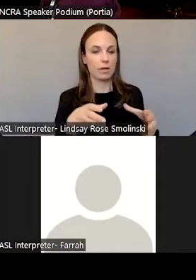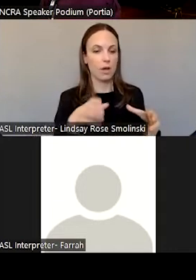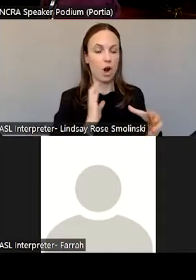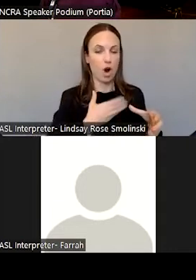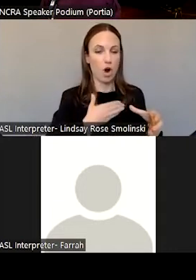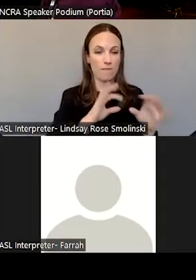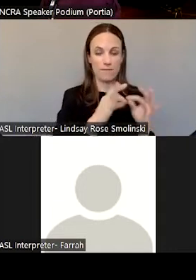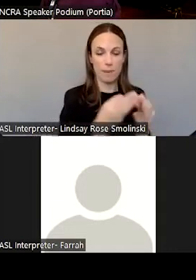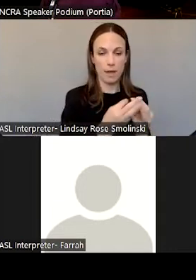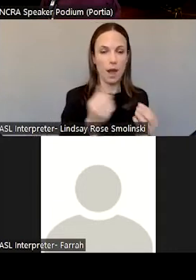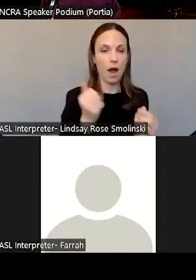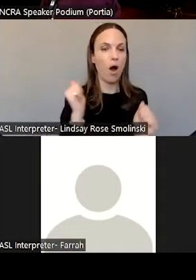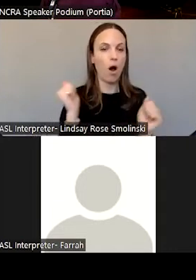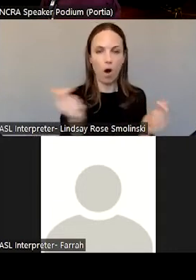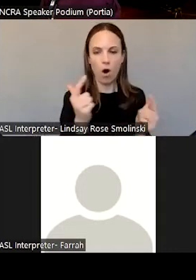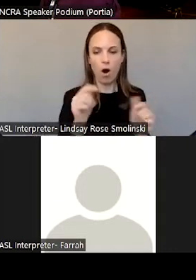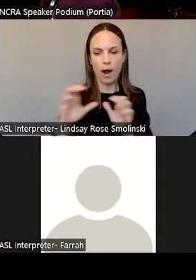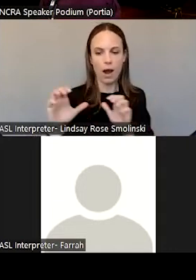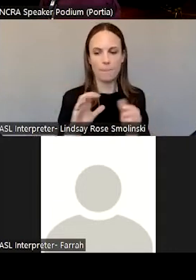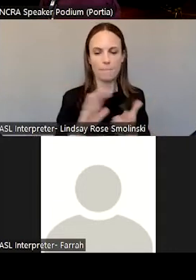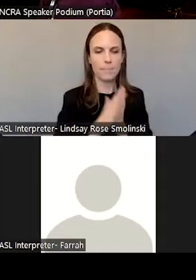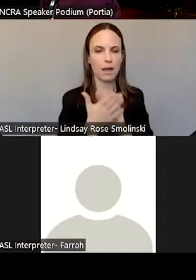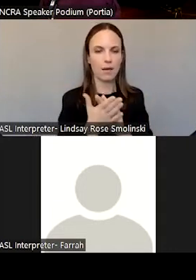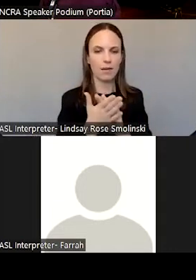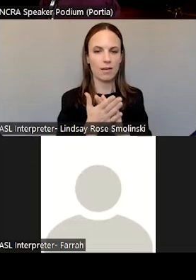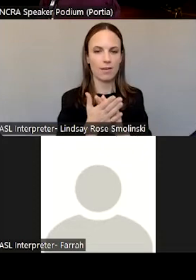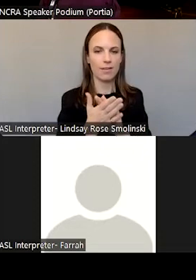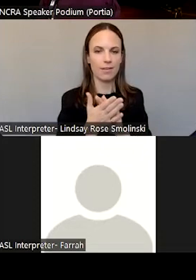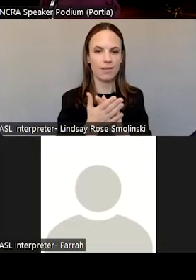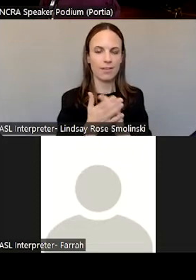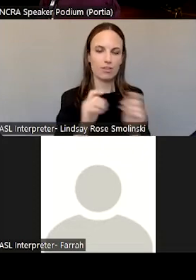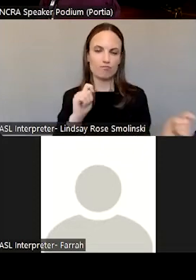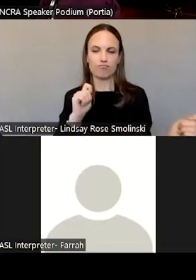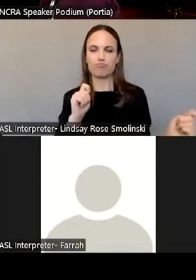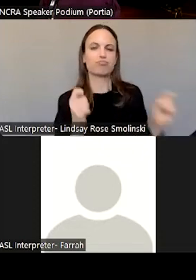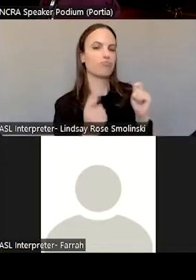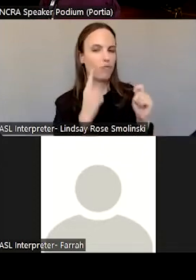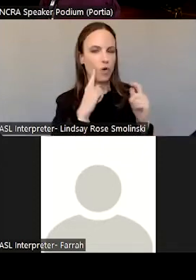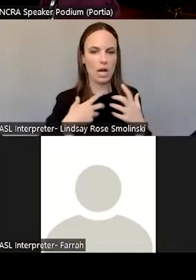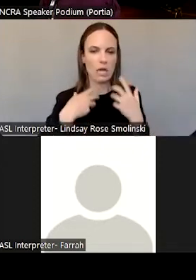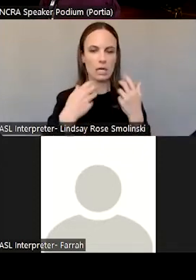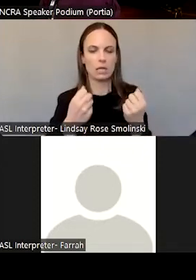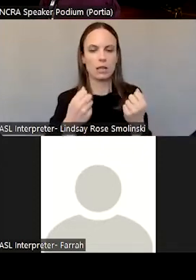family, every action becomes a force for healing the planet.